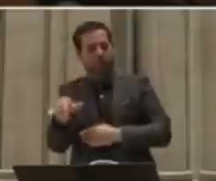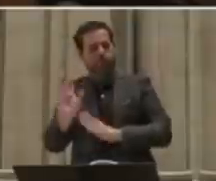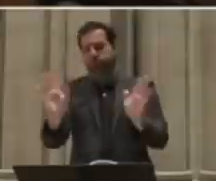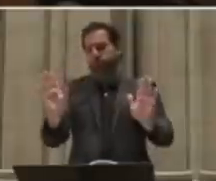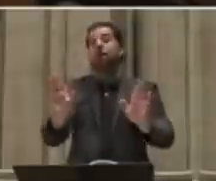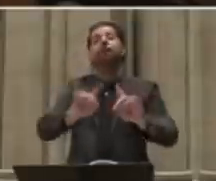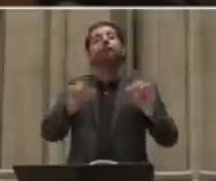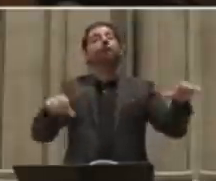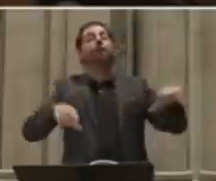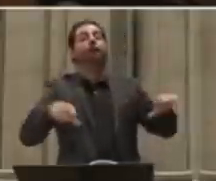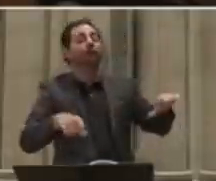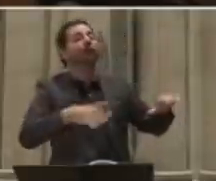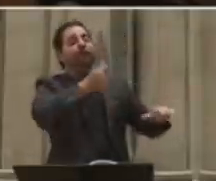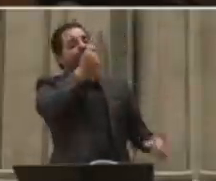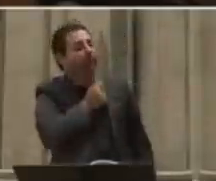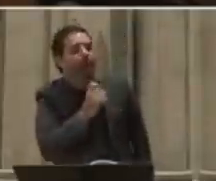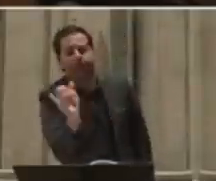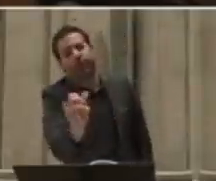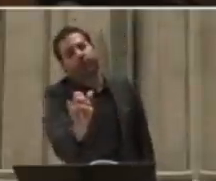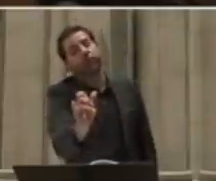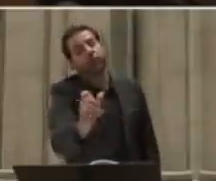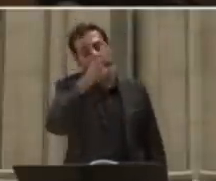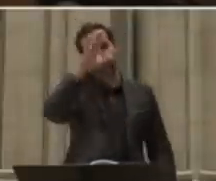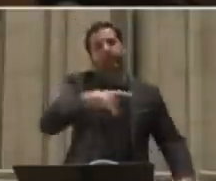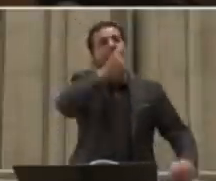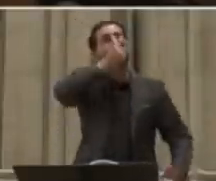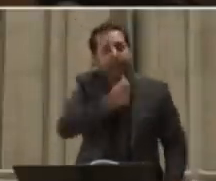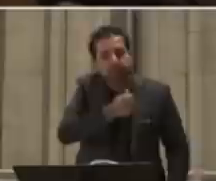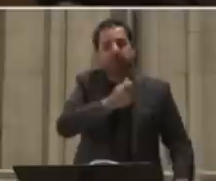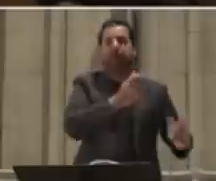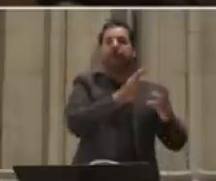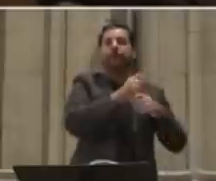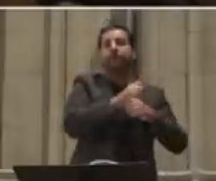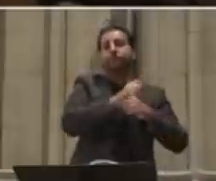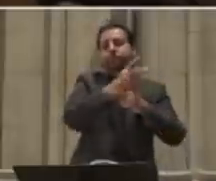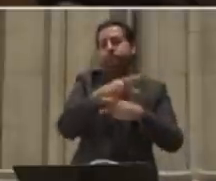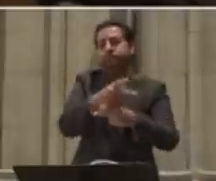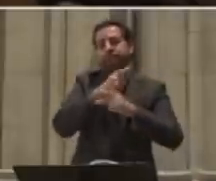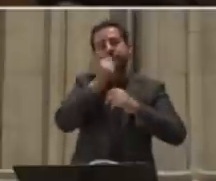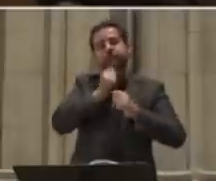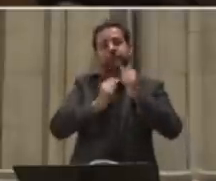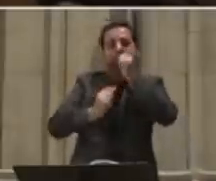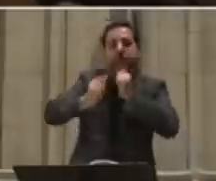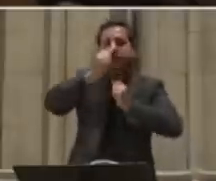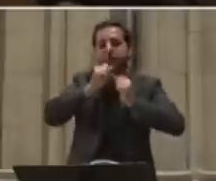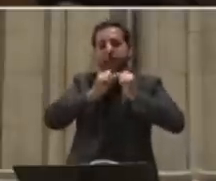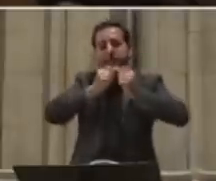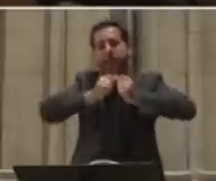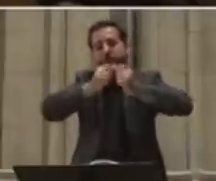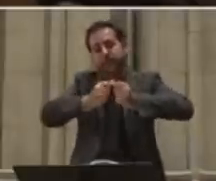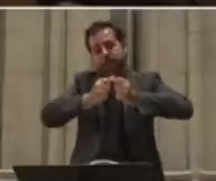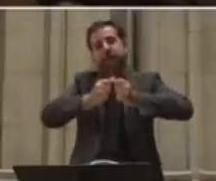also boast in our suffering, knowing that suffering produces endurance, and